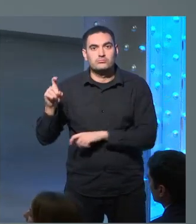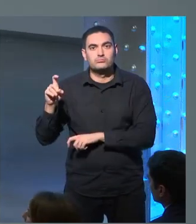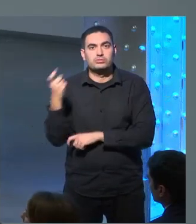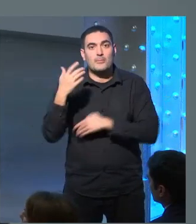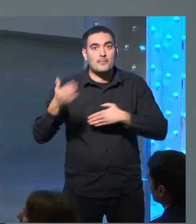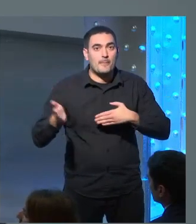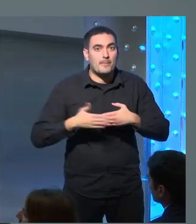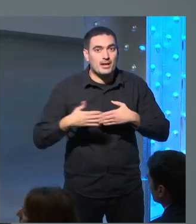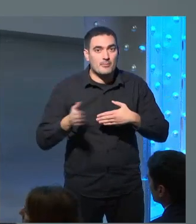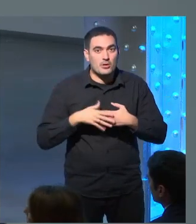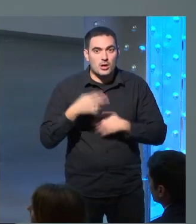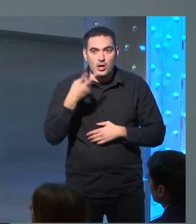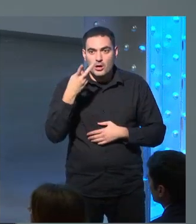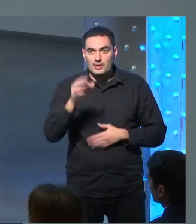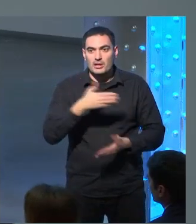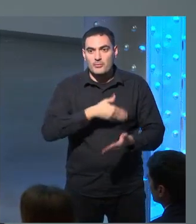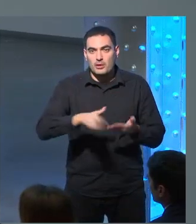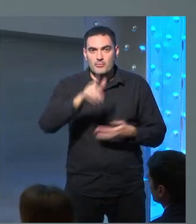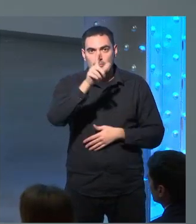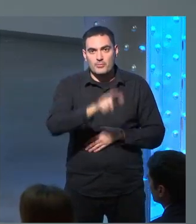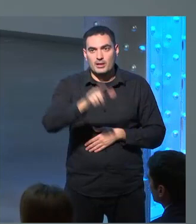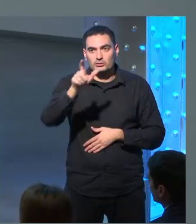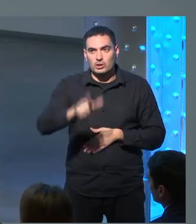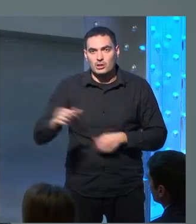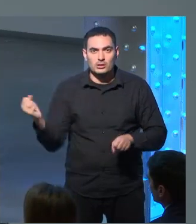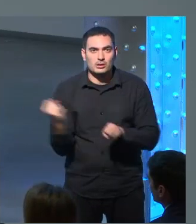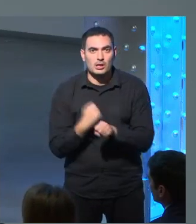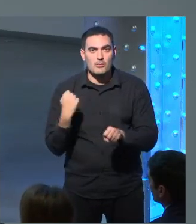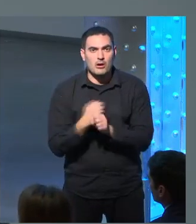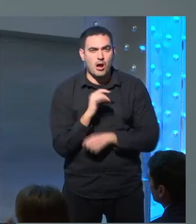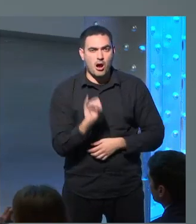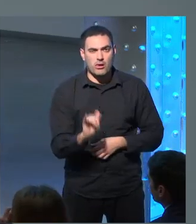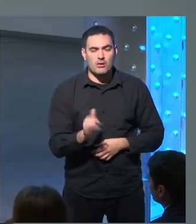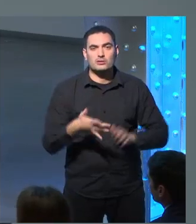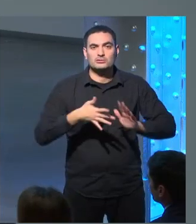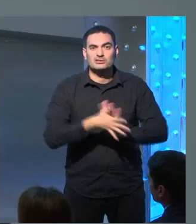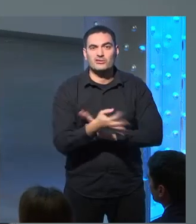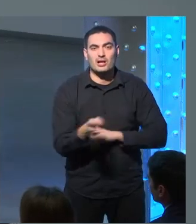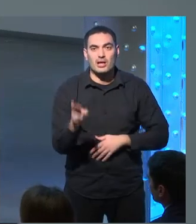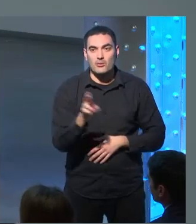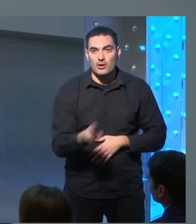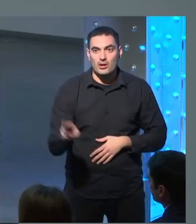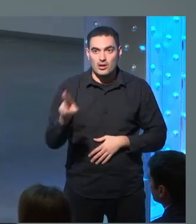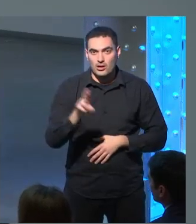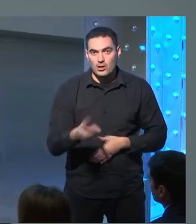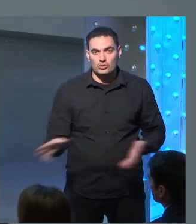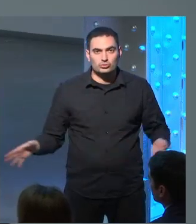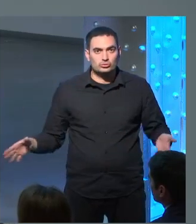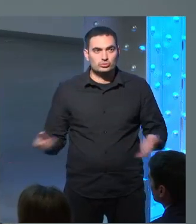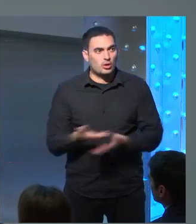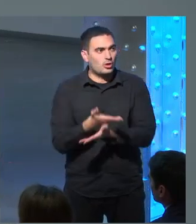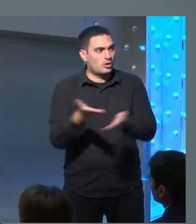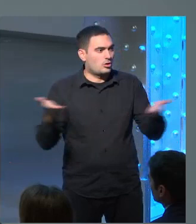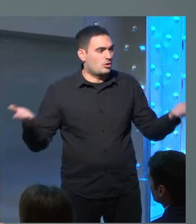for this country is to reach at least 20 million people working. That would mean that the recovery